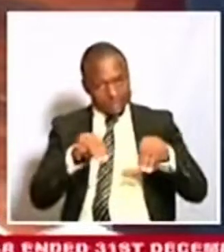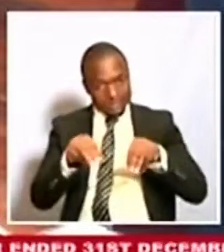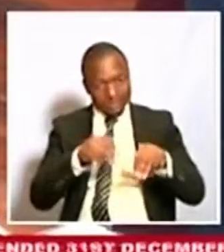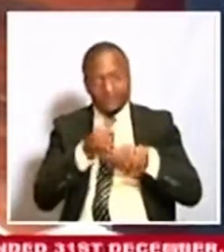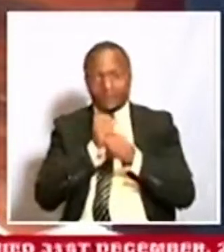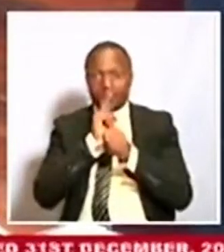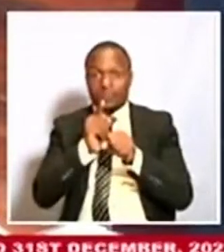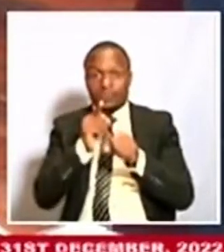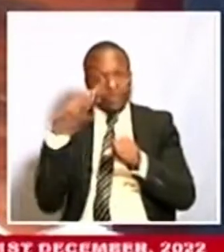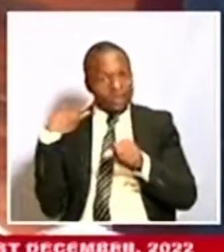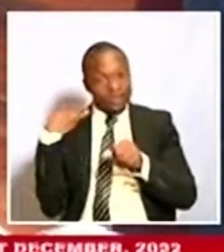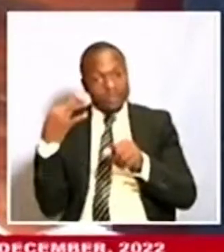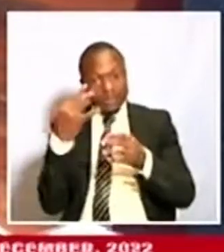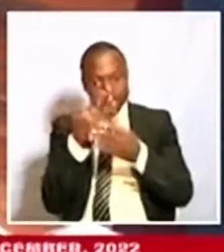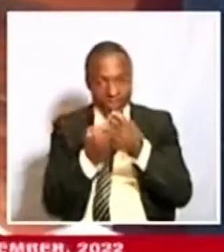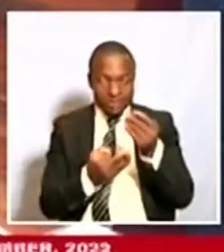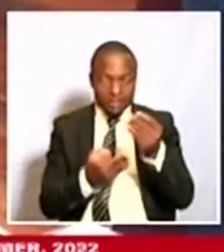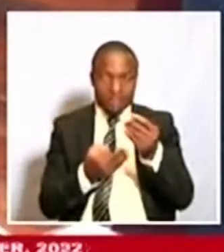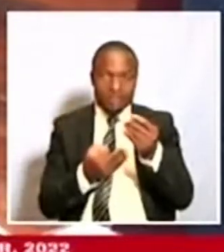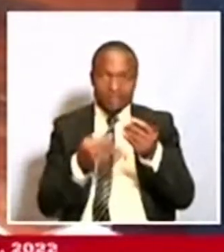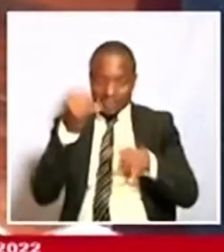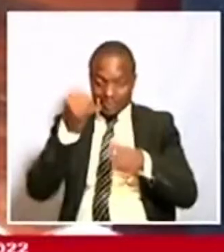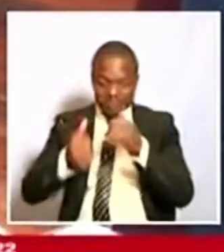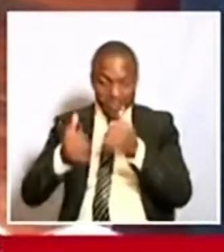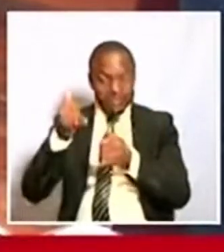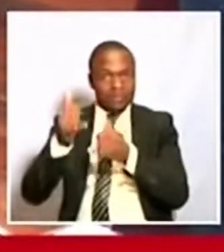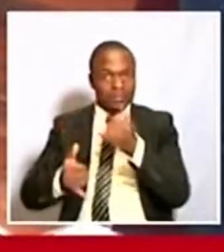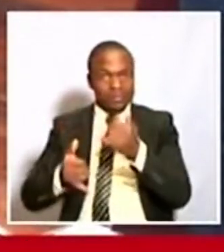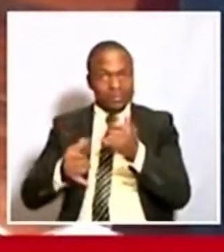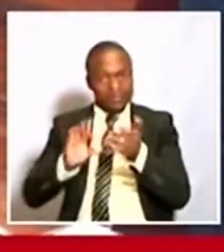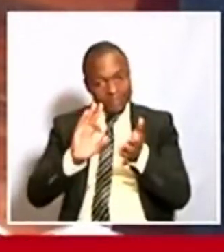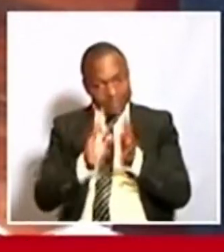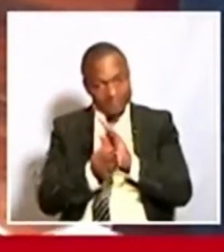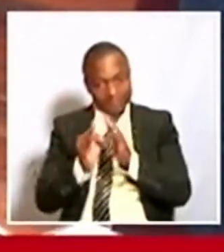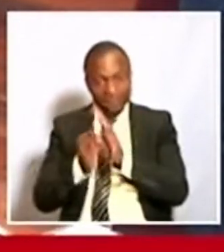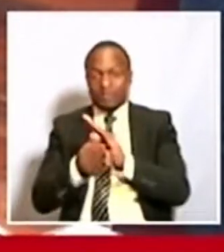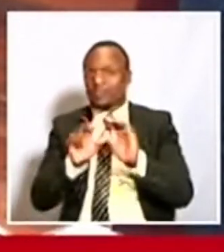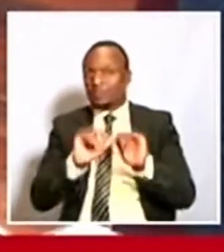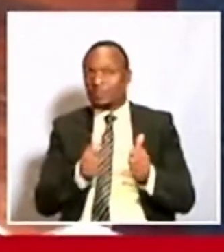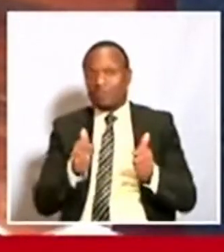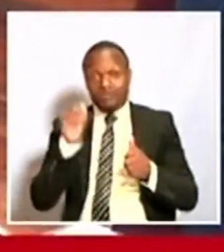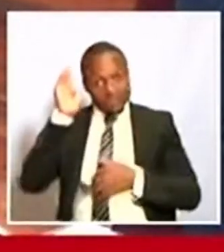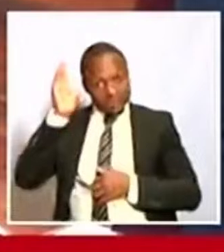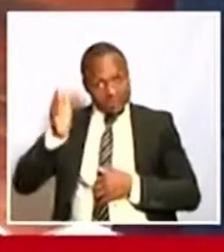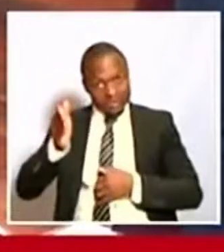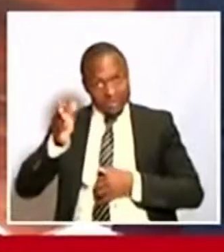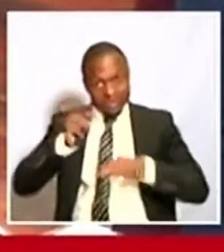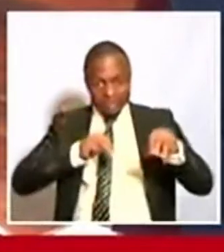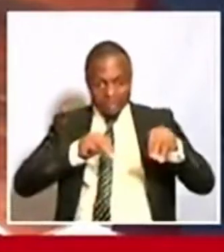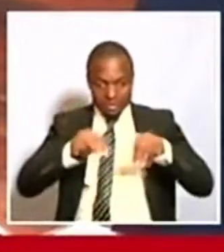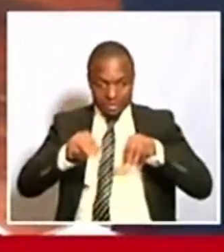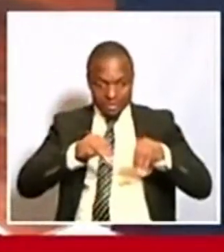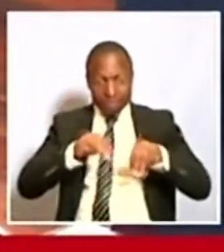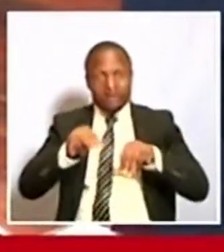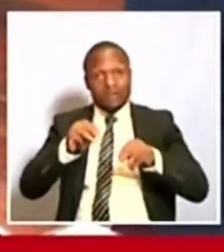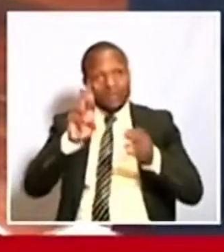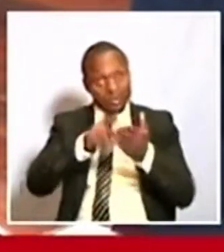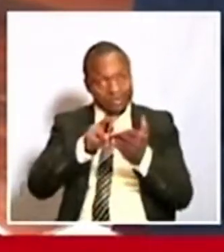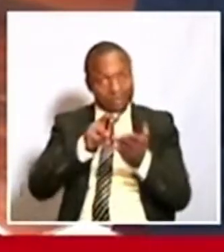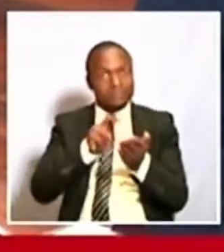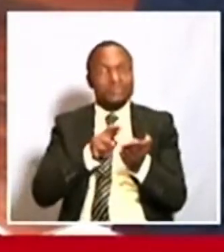all application forms are duly completed and filed properly. Further, management wishes to